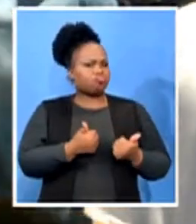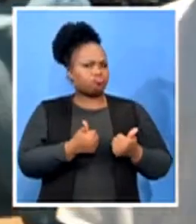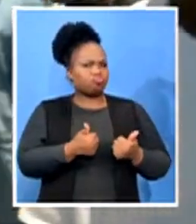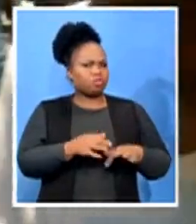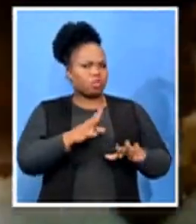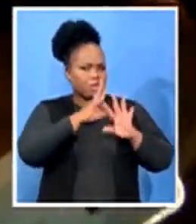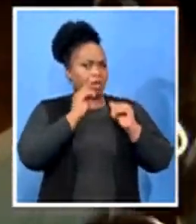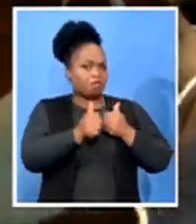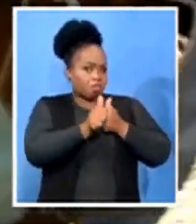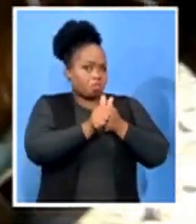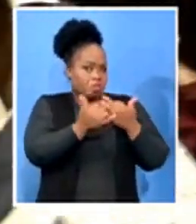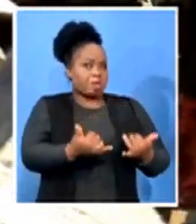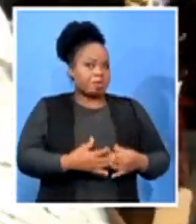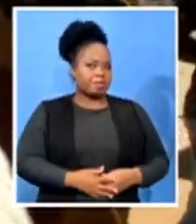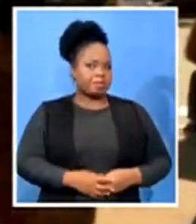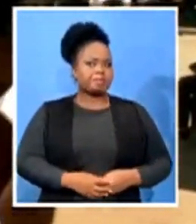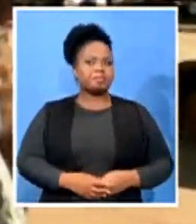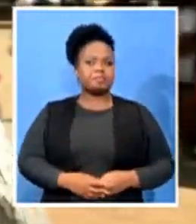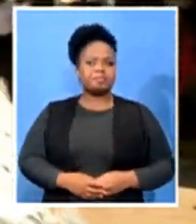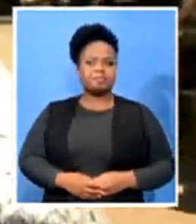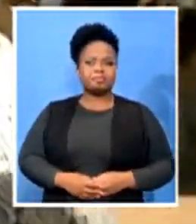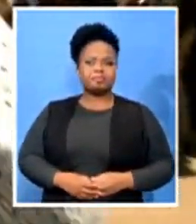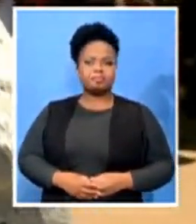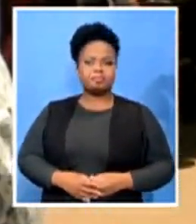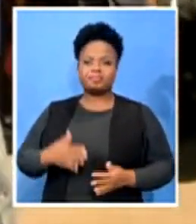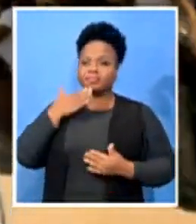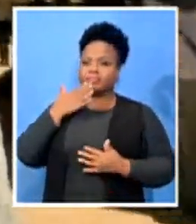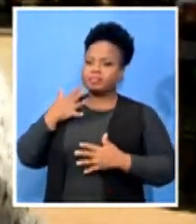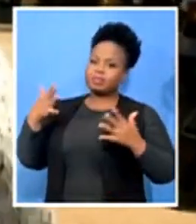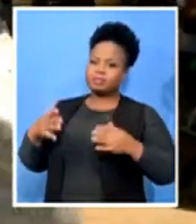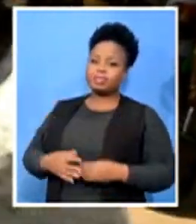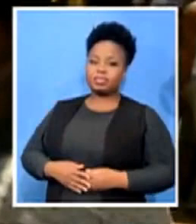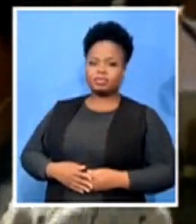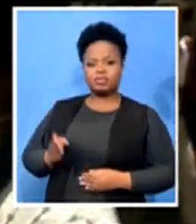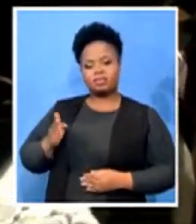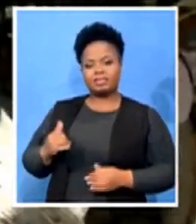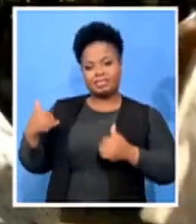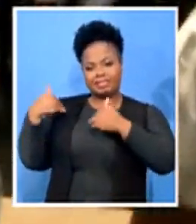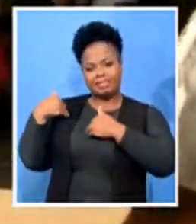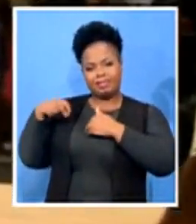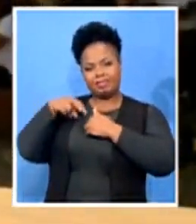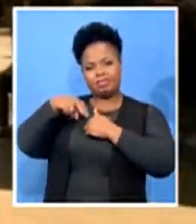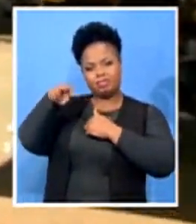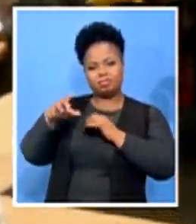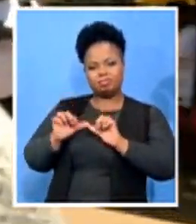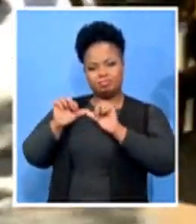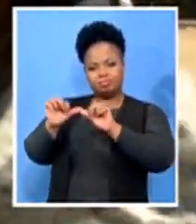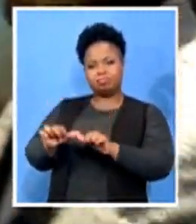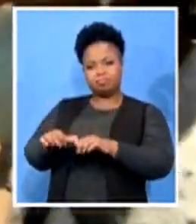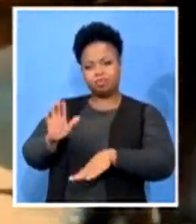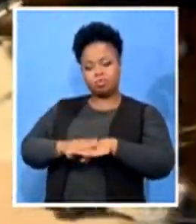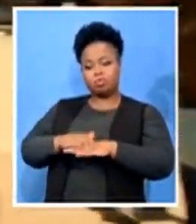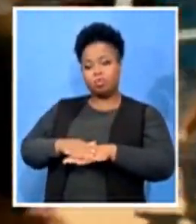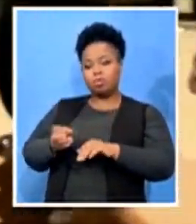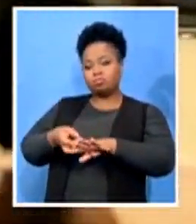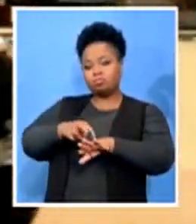okay. Thank you very much. Have a safe trip. We continue to speak to some of the commuters. Me, how are you feeling? Is